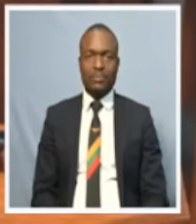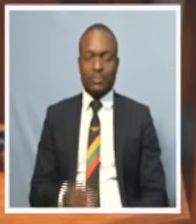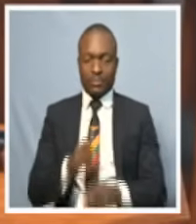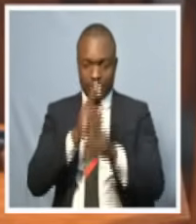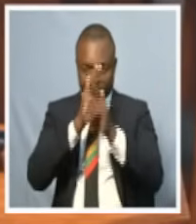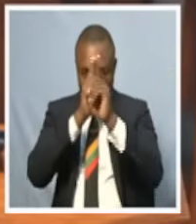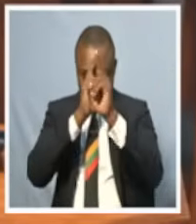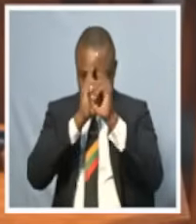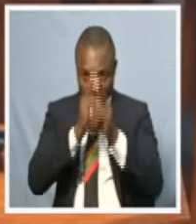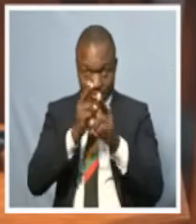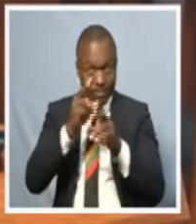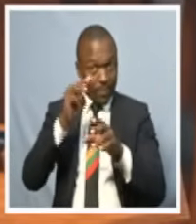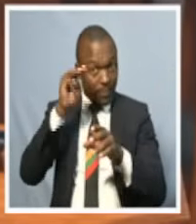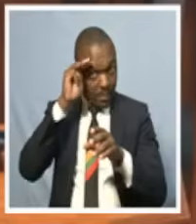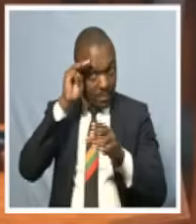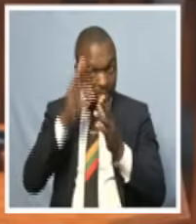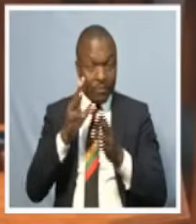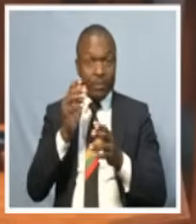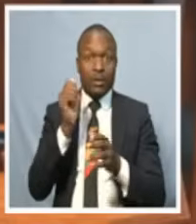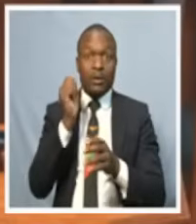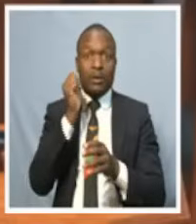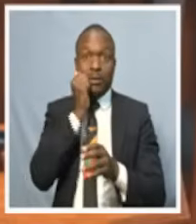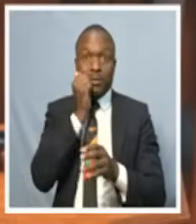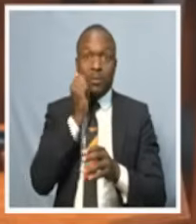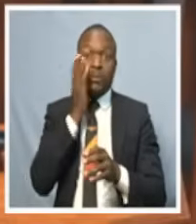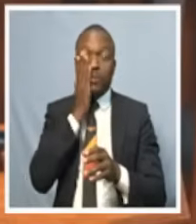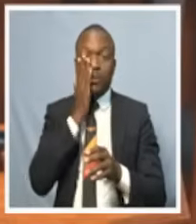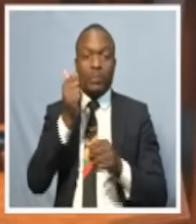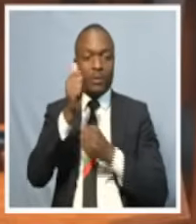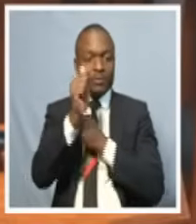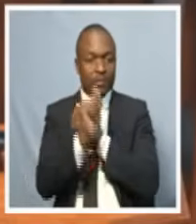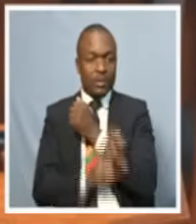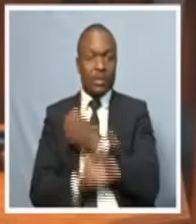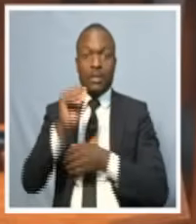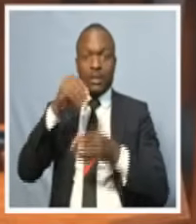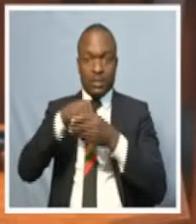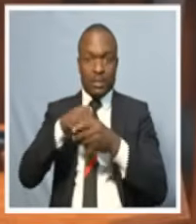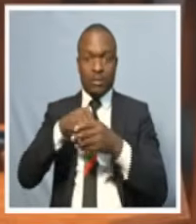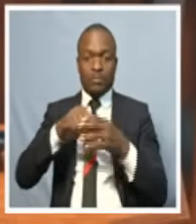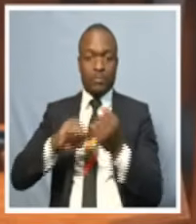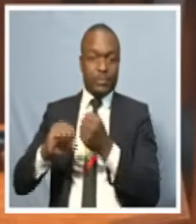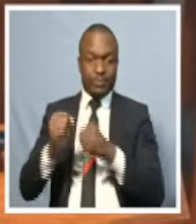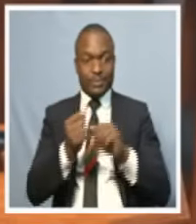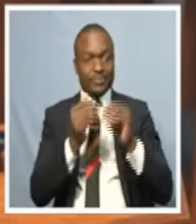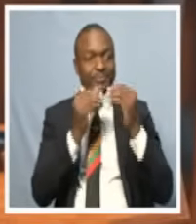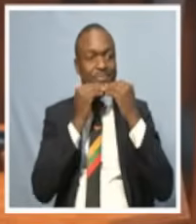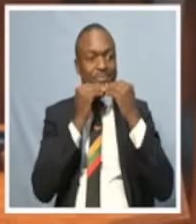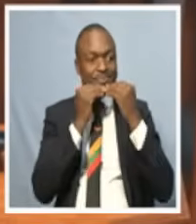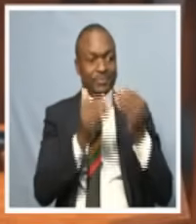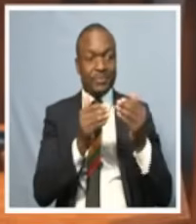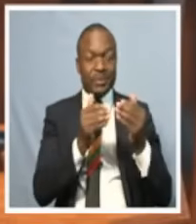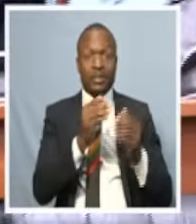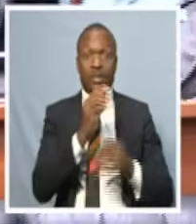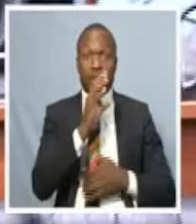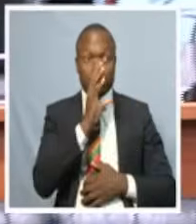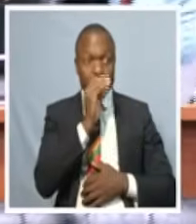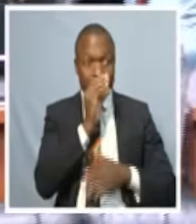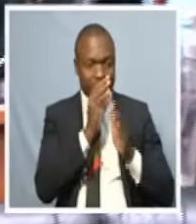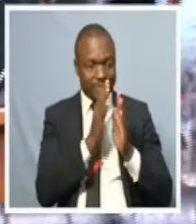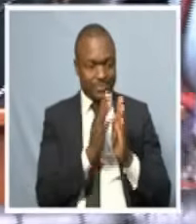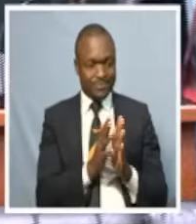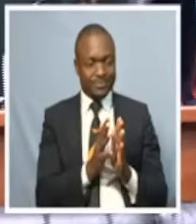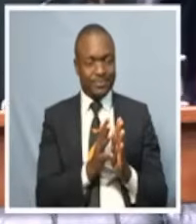The Honorable Minister of Home Affairs and Internal Security. Thank you, Madam Speaker.